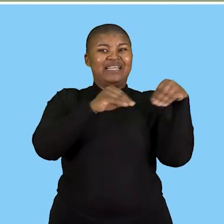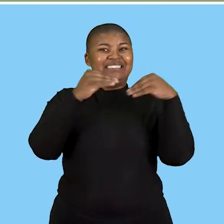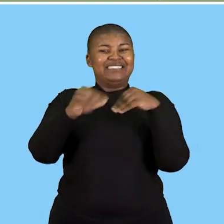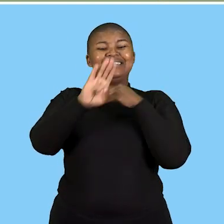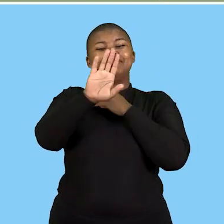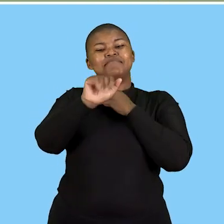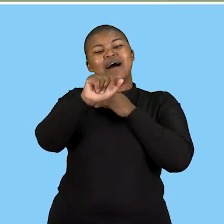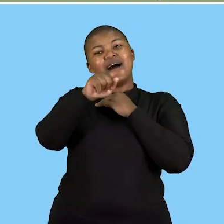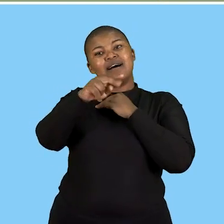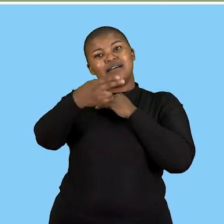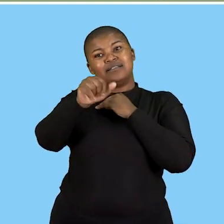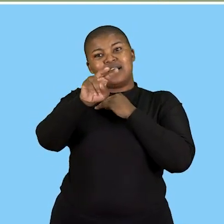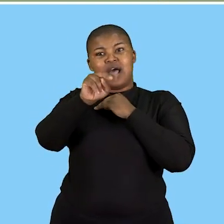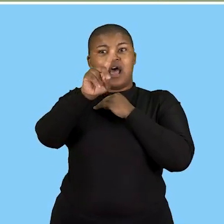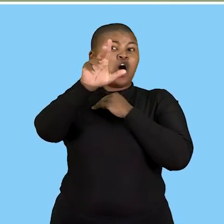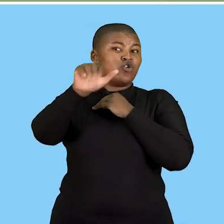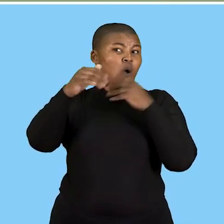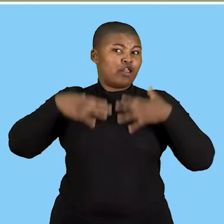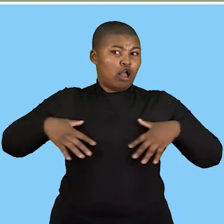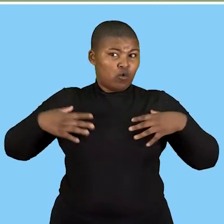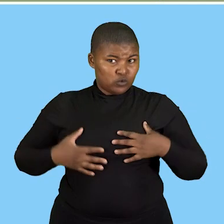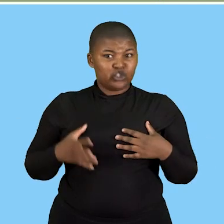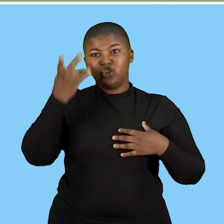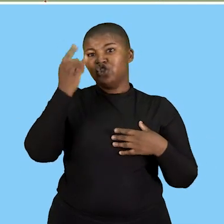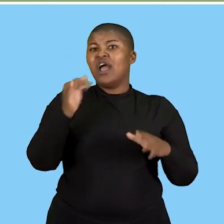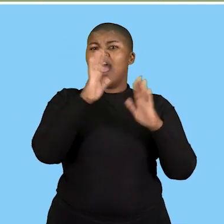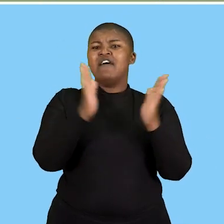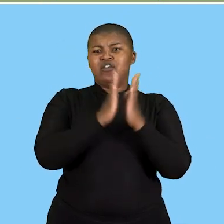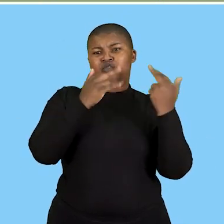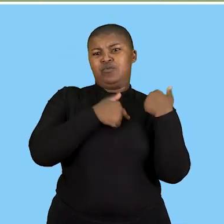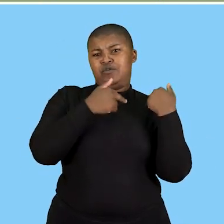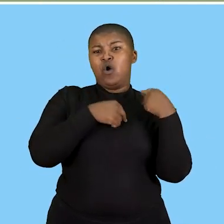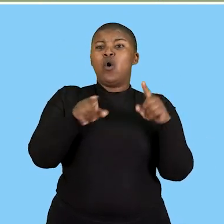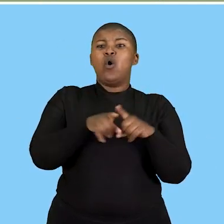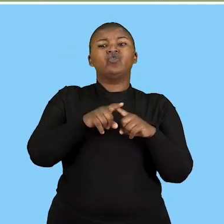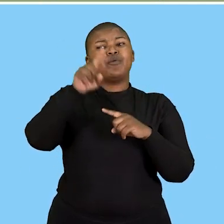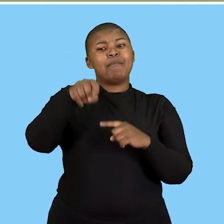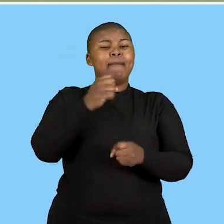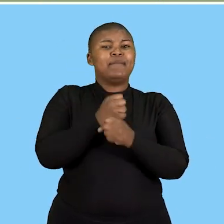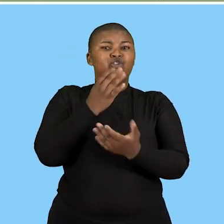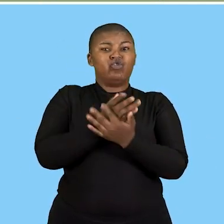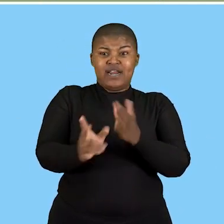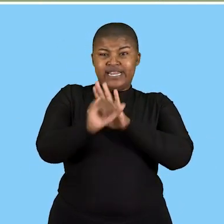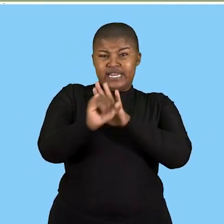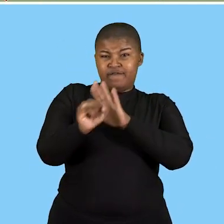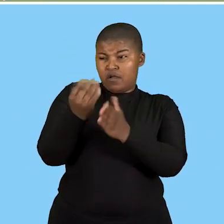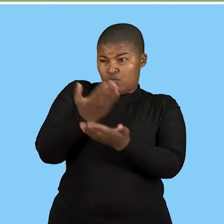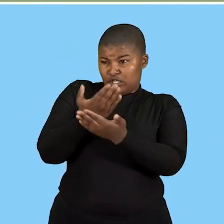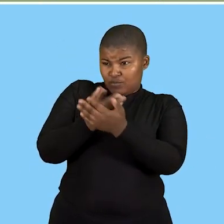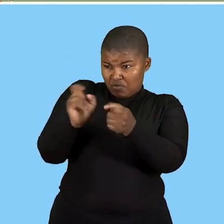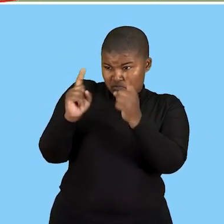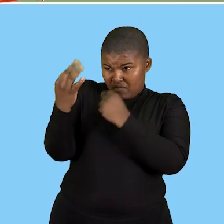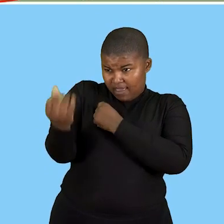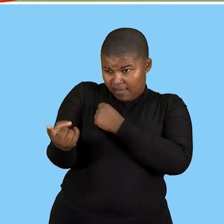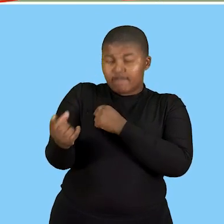Manufacturers' health and safety measures. That is one. And they must also identify